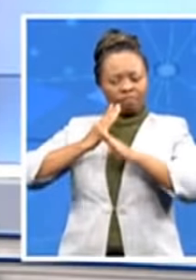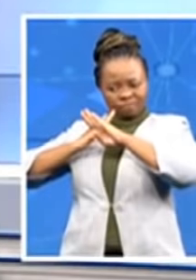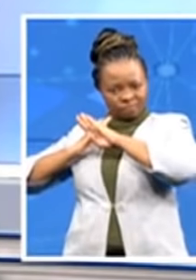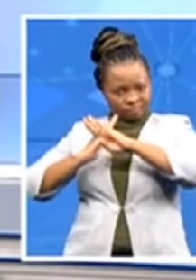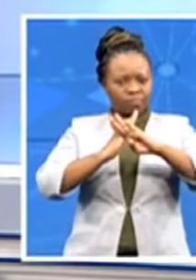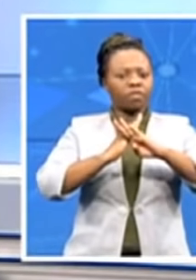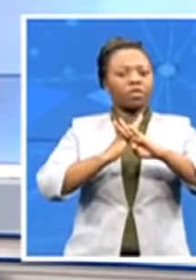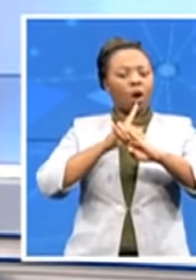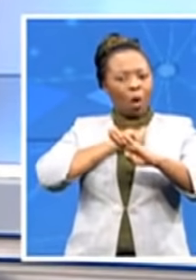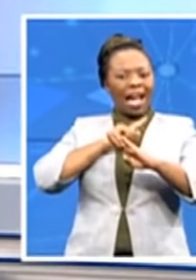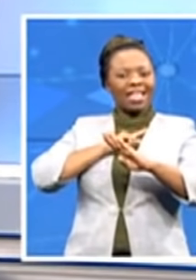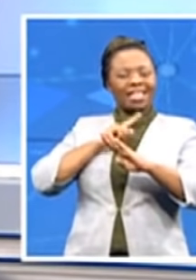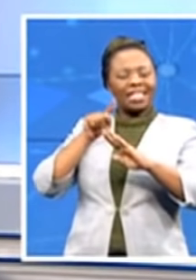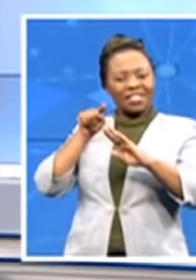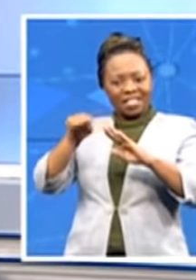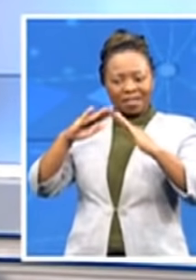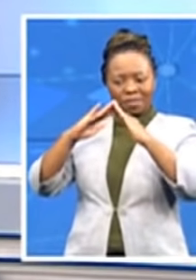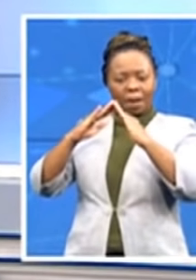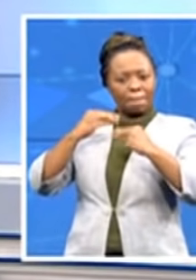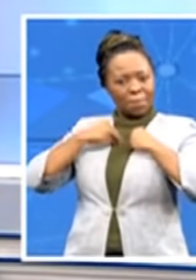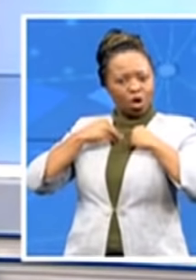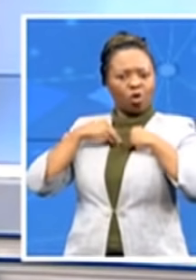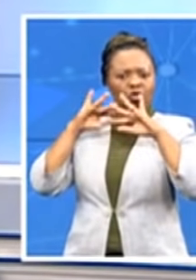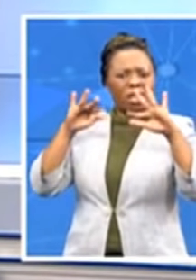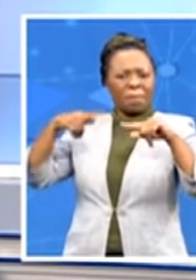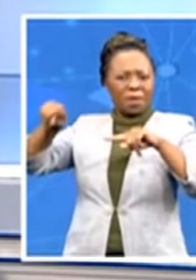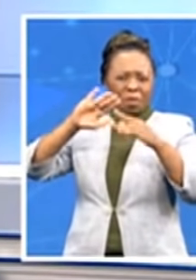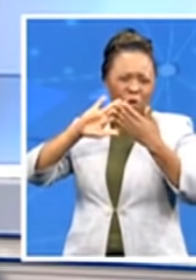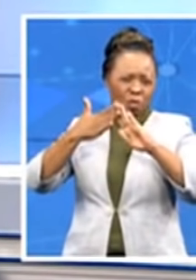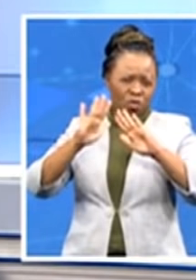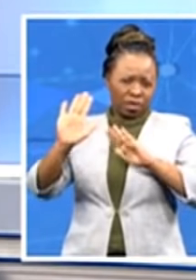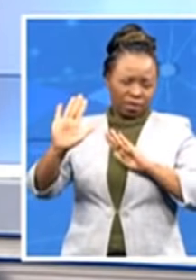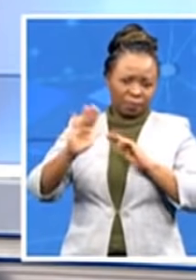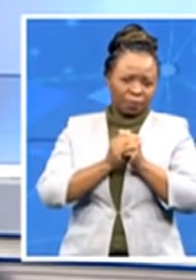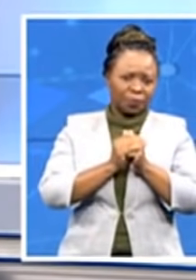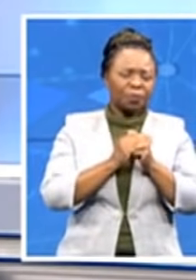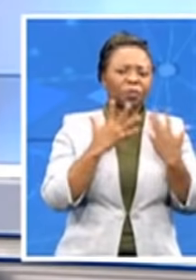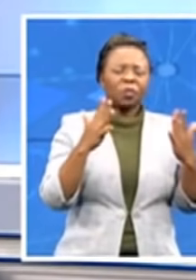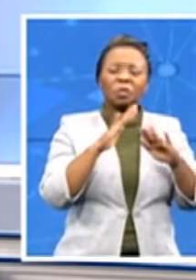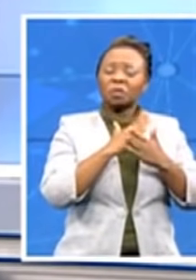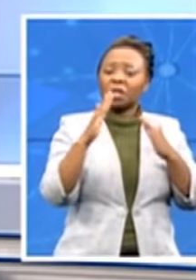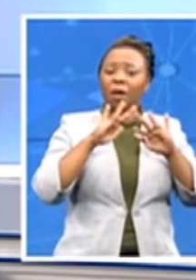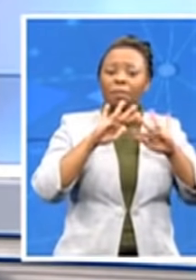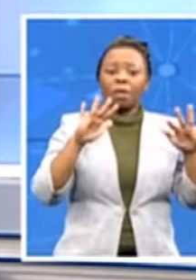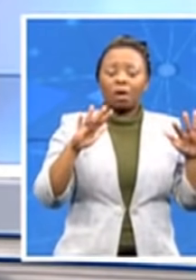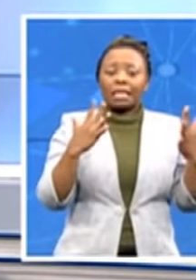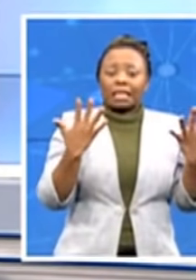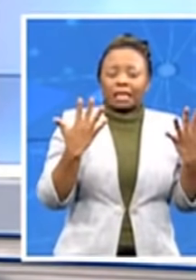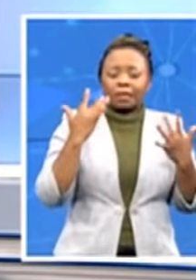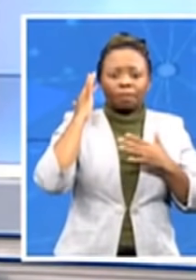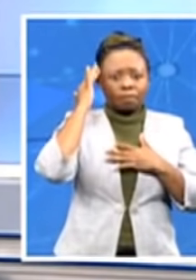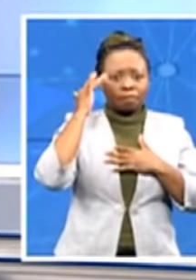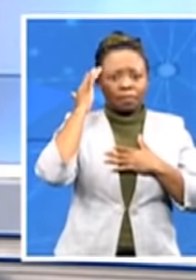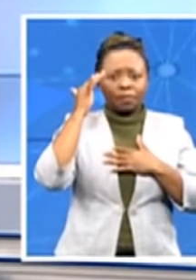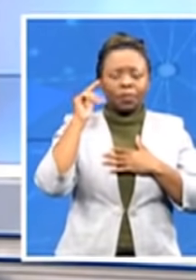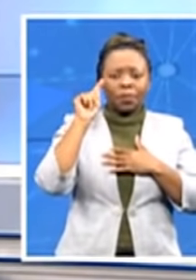Due to the ongoing violence and looting in the country, some people have started anticipating the shortage of food supplies. We're now looking at the